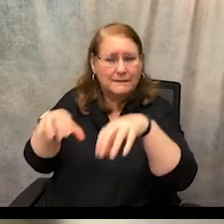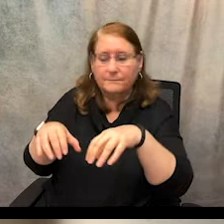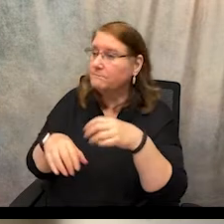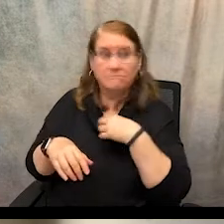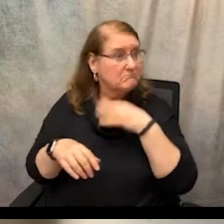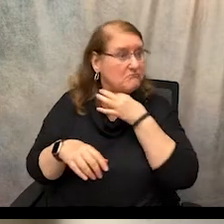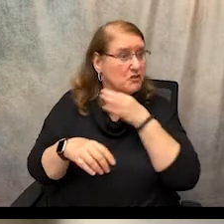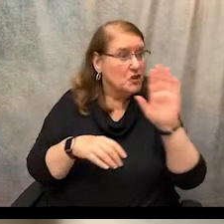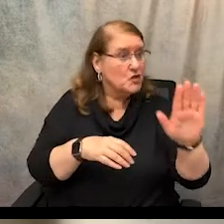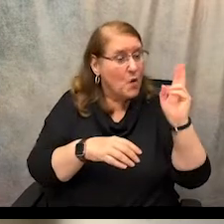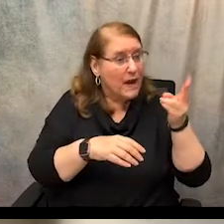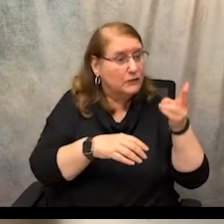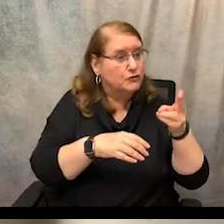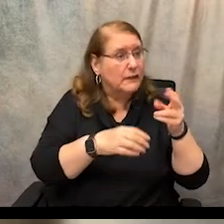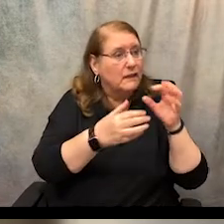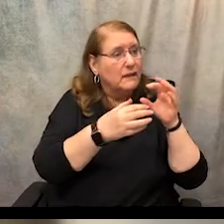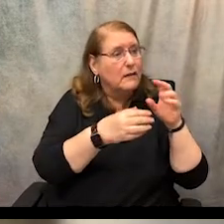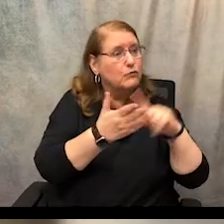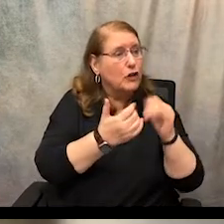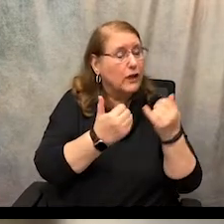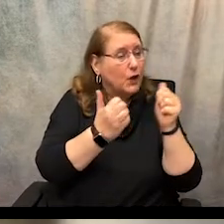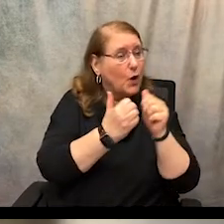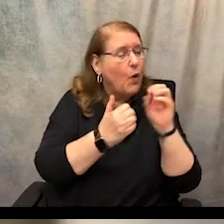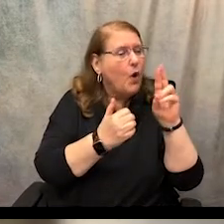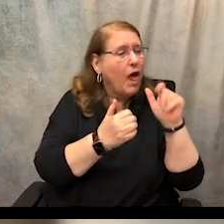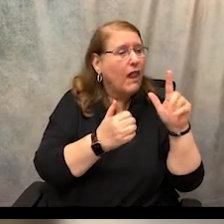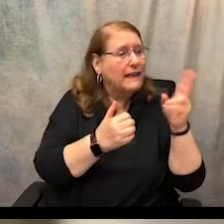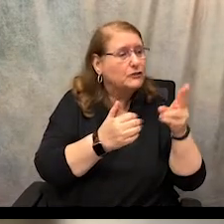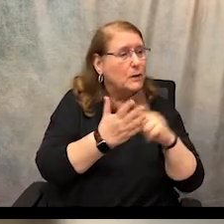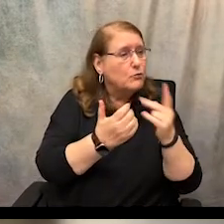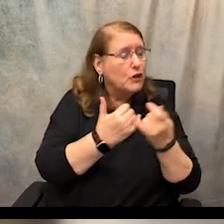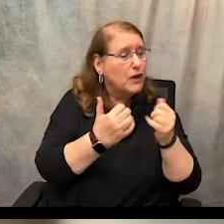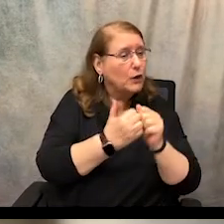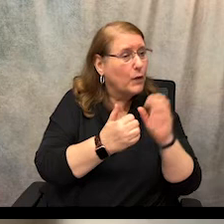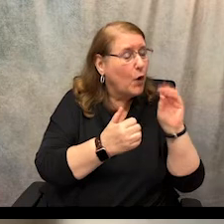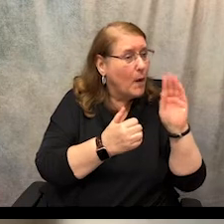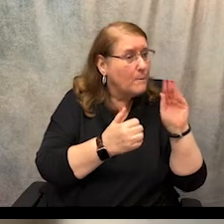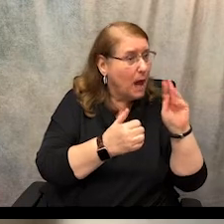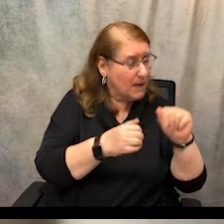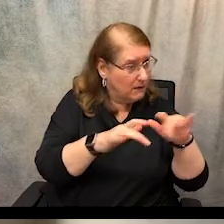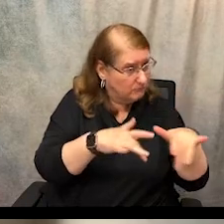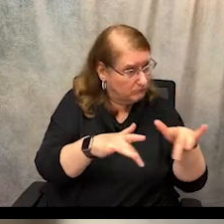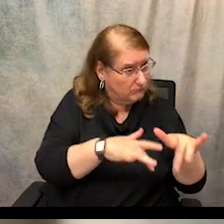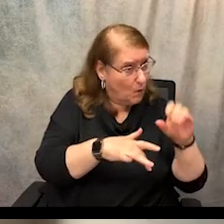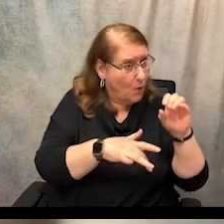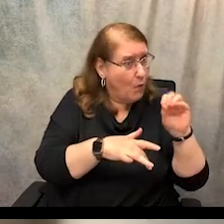with the Obama presidency oral history project. Do they do anything just on audio tape, or is everything now video?